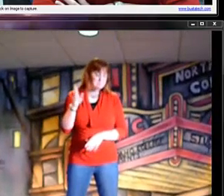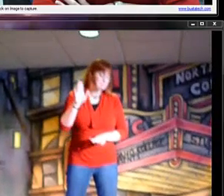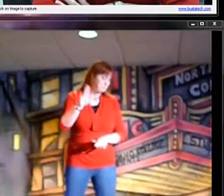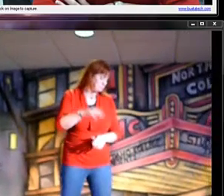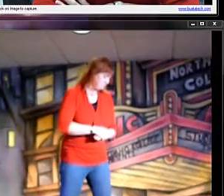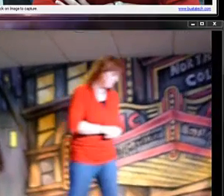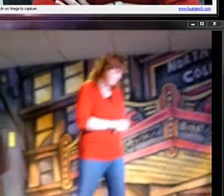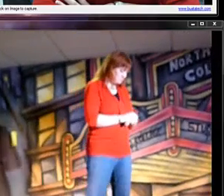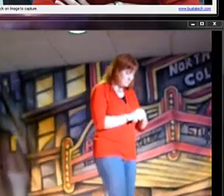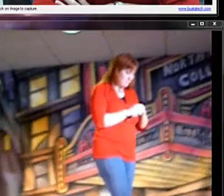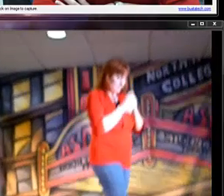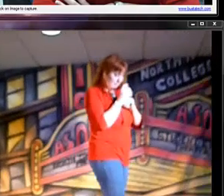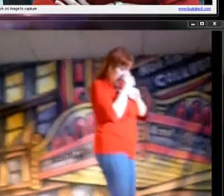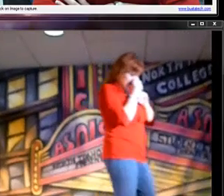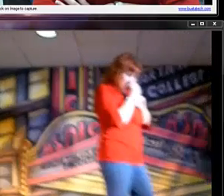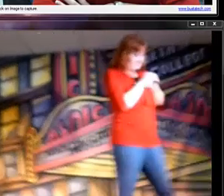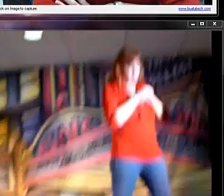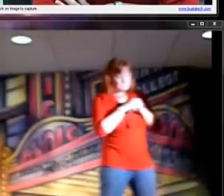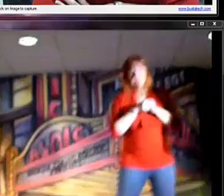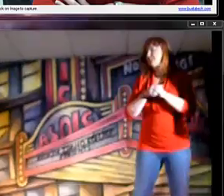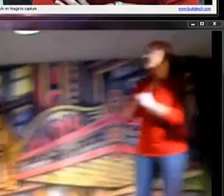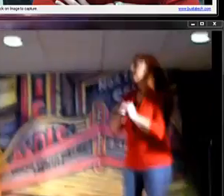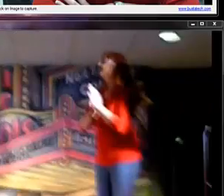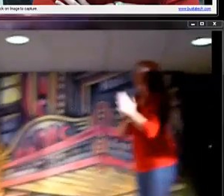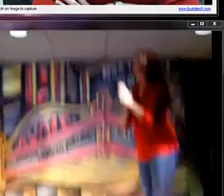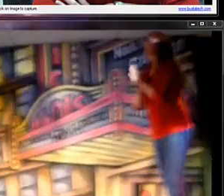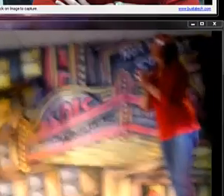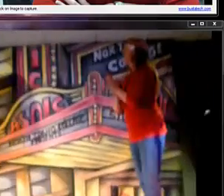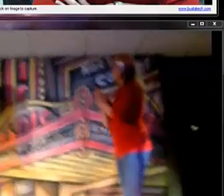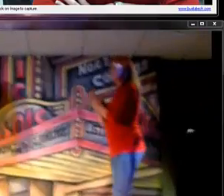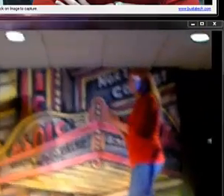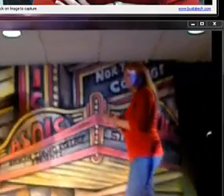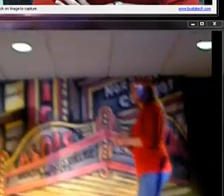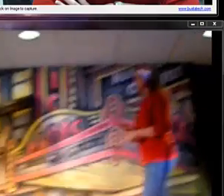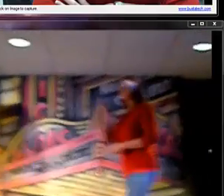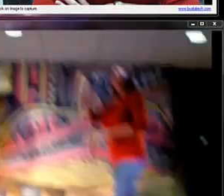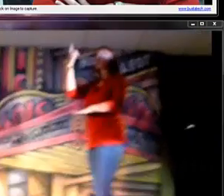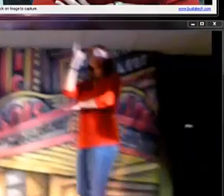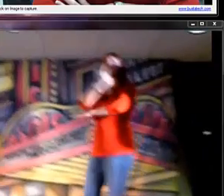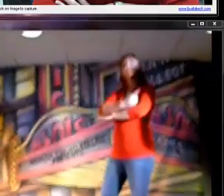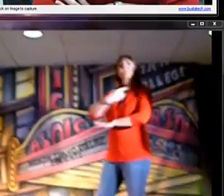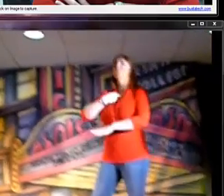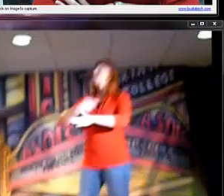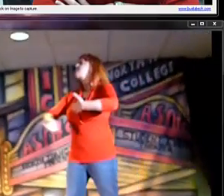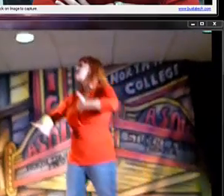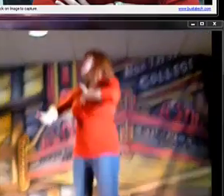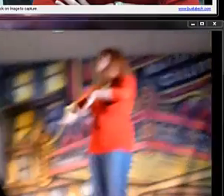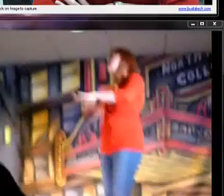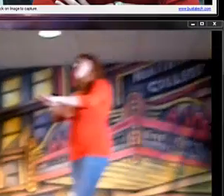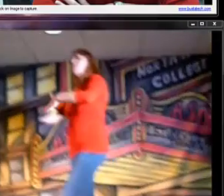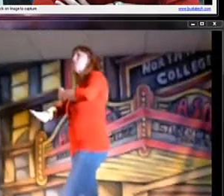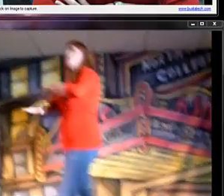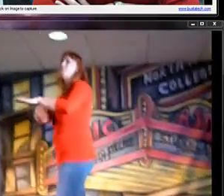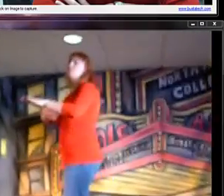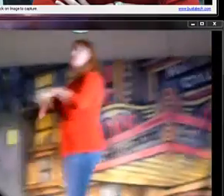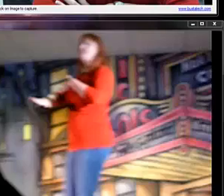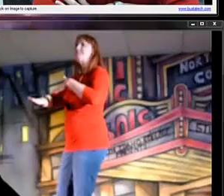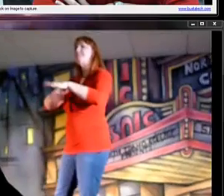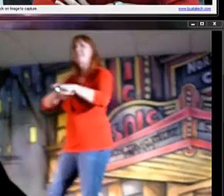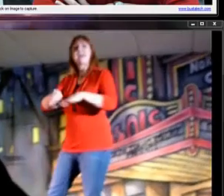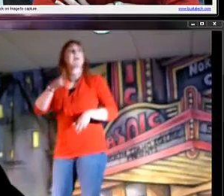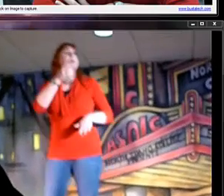Okay, now I just said the name of the story. Okay, now I'm wanting to see if I set up the clear picture of the scene. Okay, so here I